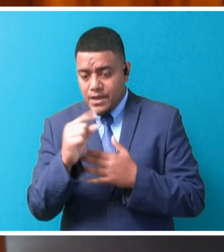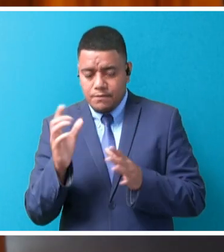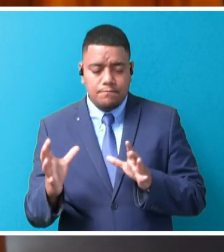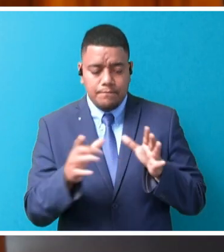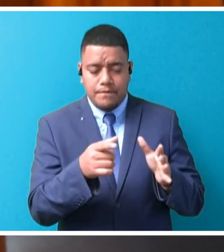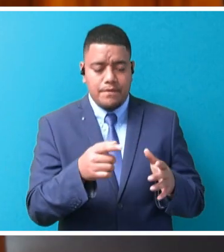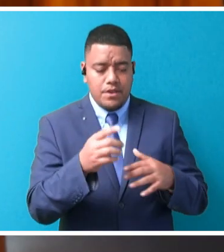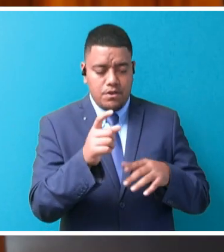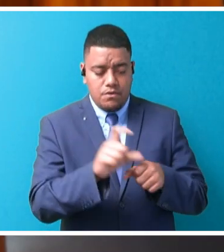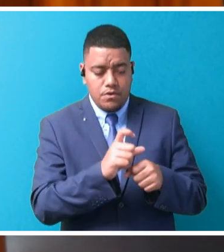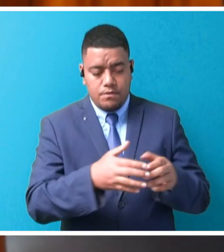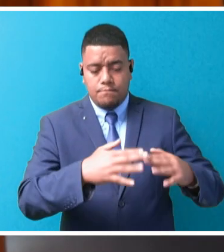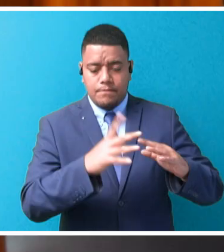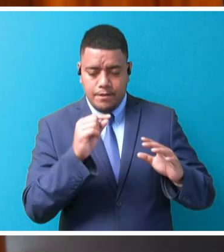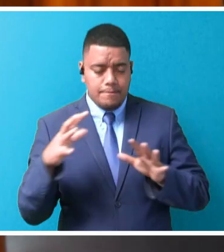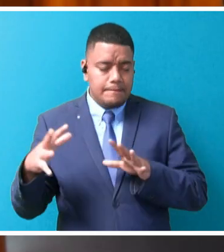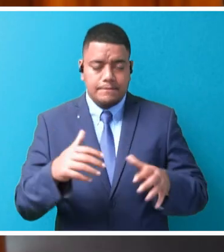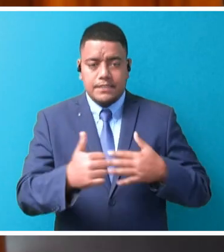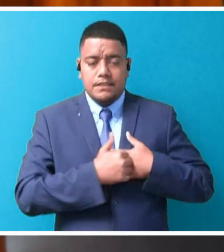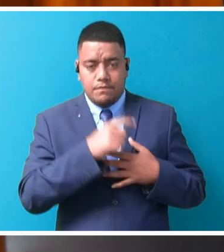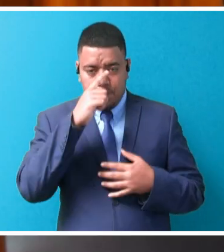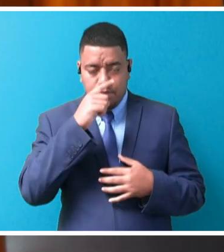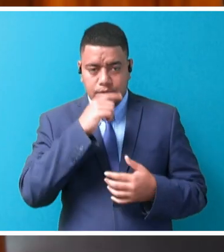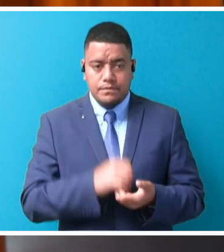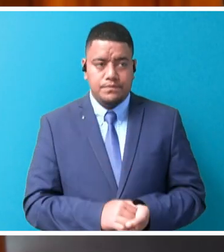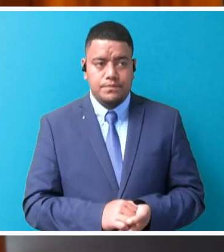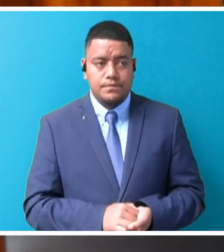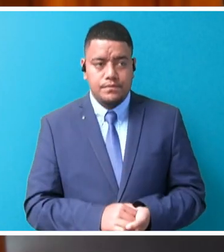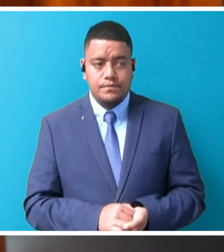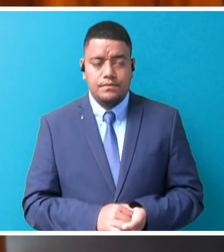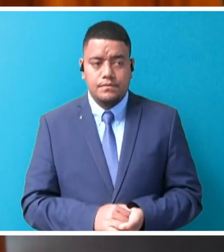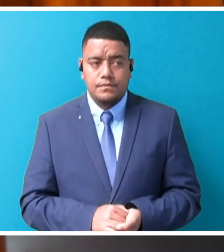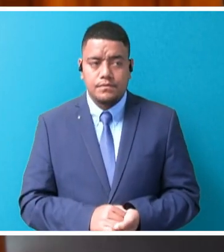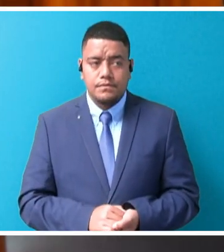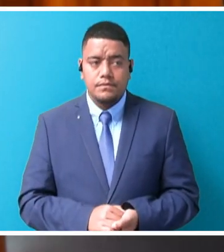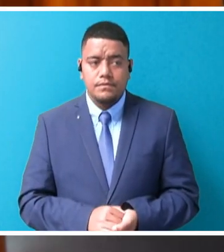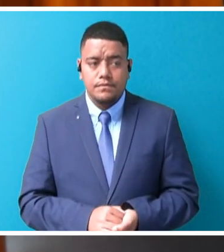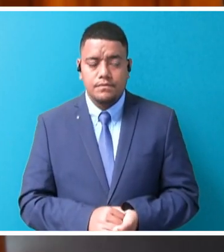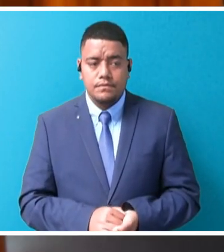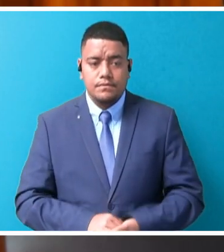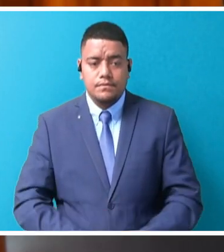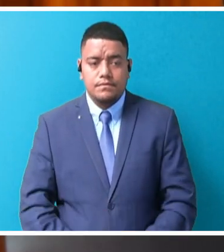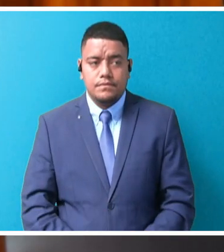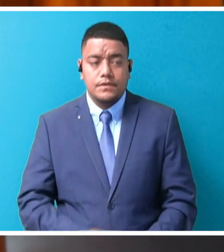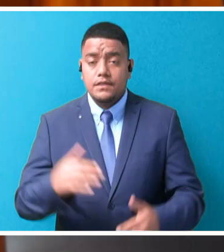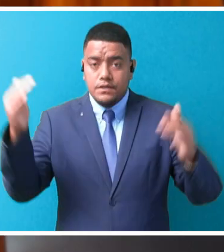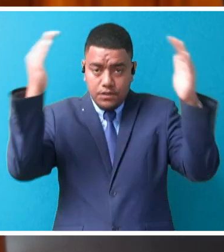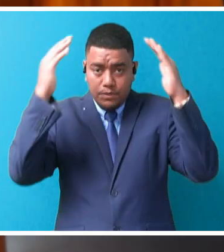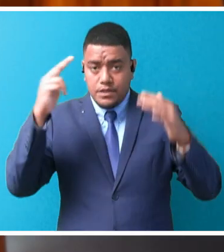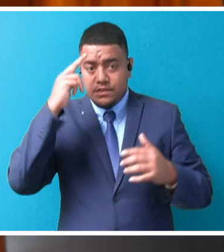align with His Excellency's emphasis on resilience and sustainability. Mr. Speaker,